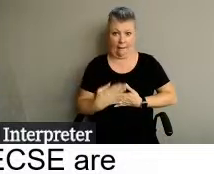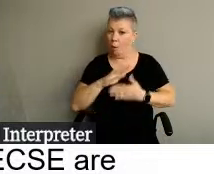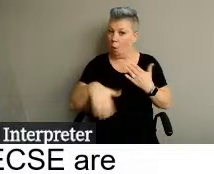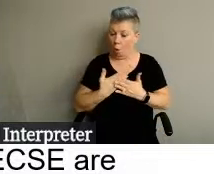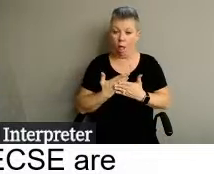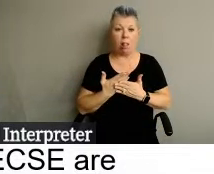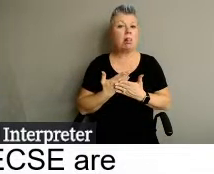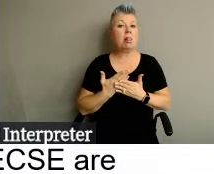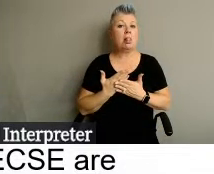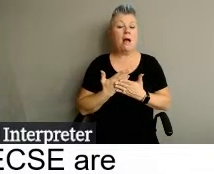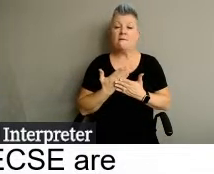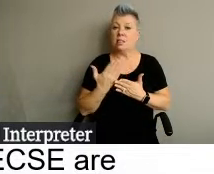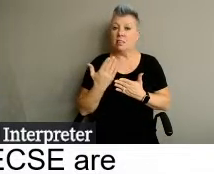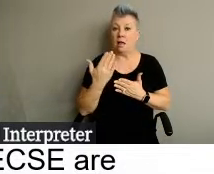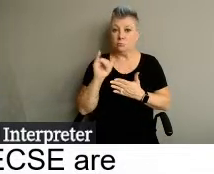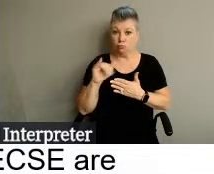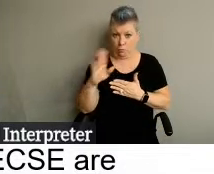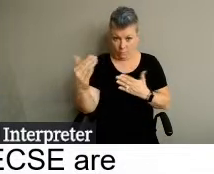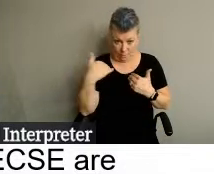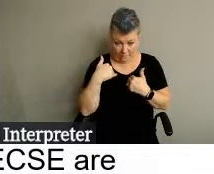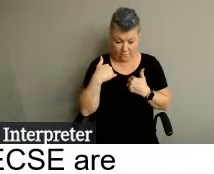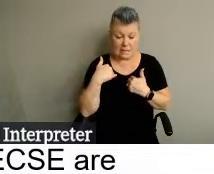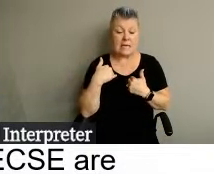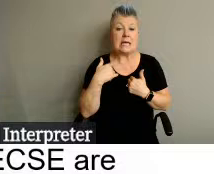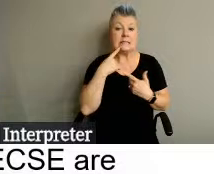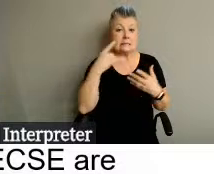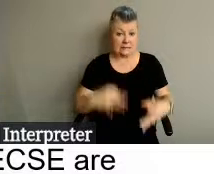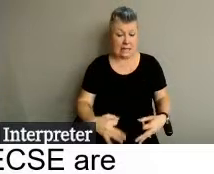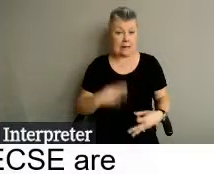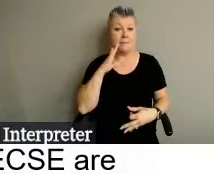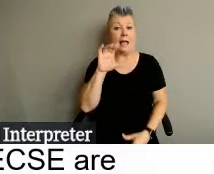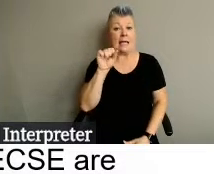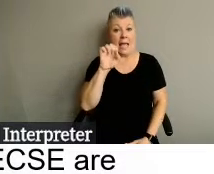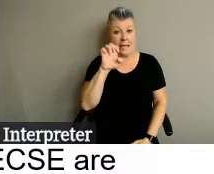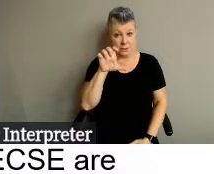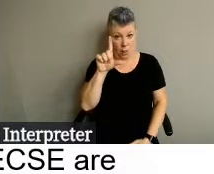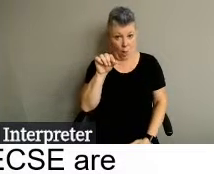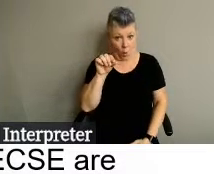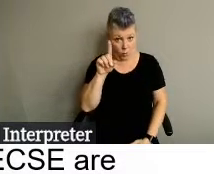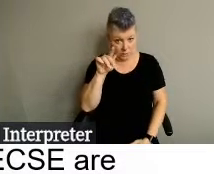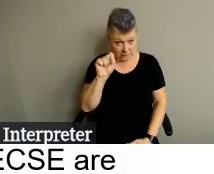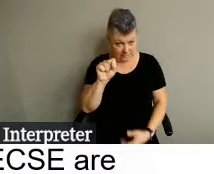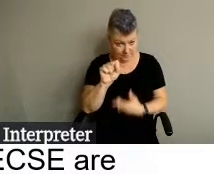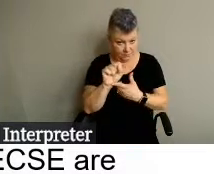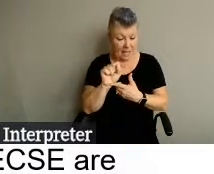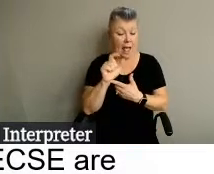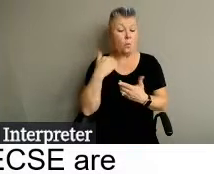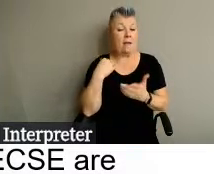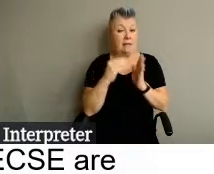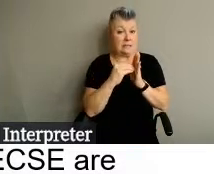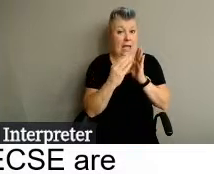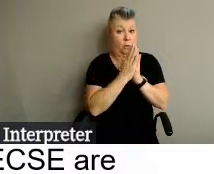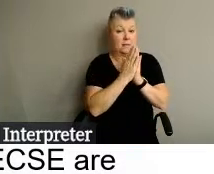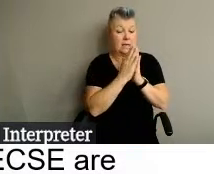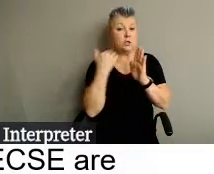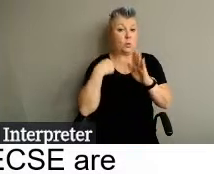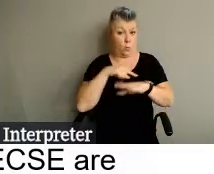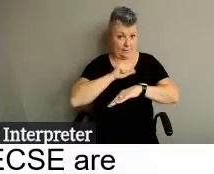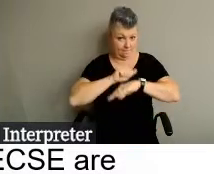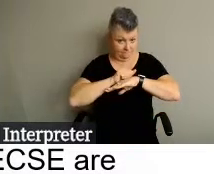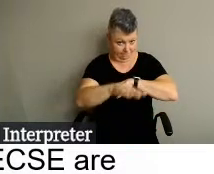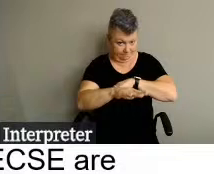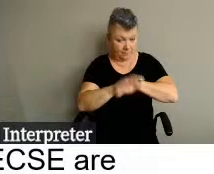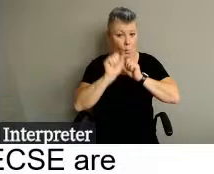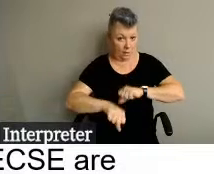that we have is mandated by caseloads. So they have documentation where we submit that, where we are able to